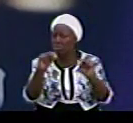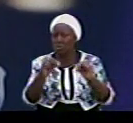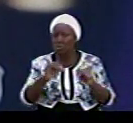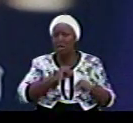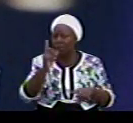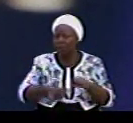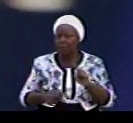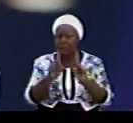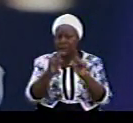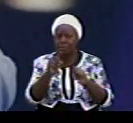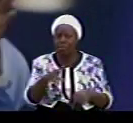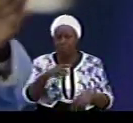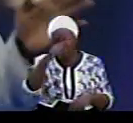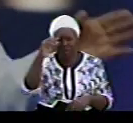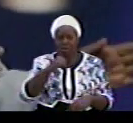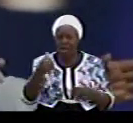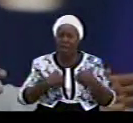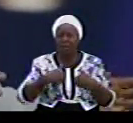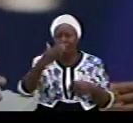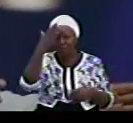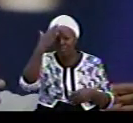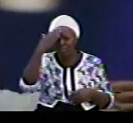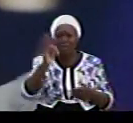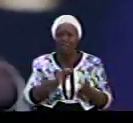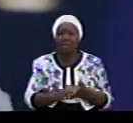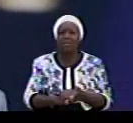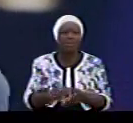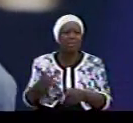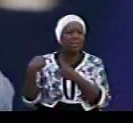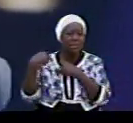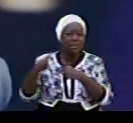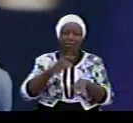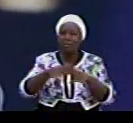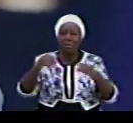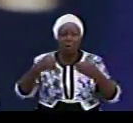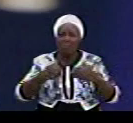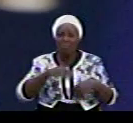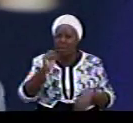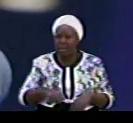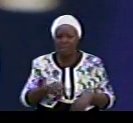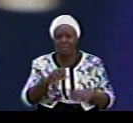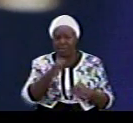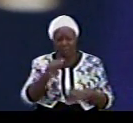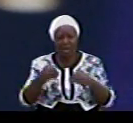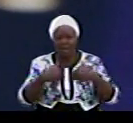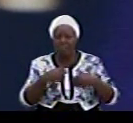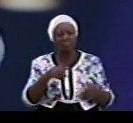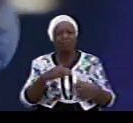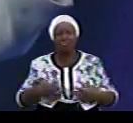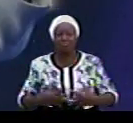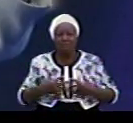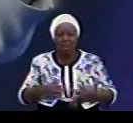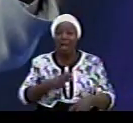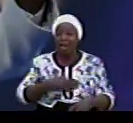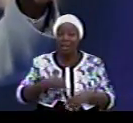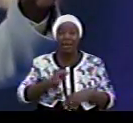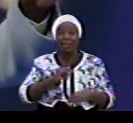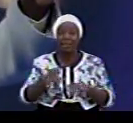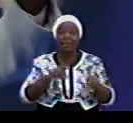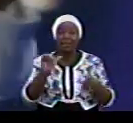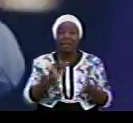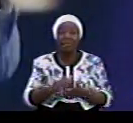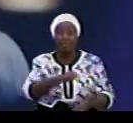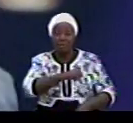we call phantom pregnancy. Because I did the operation, and I know he